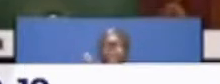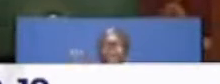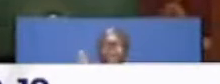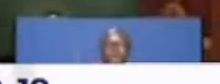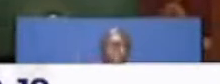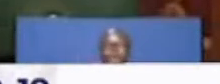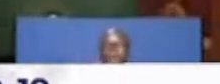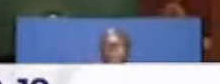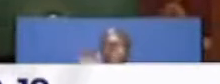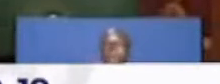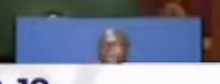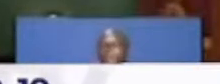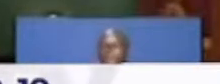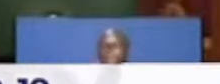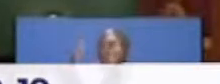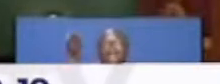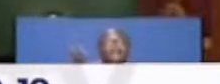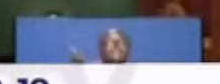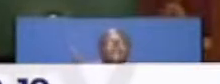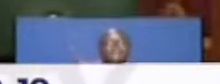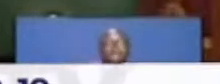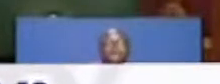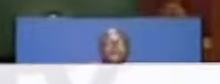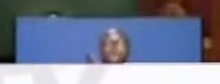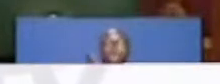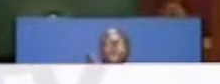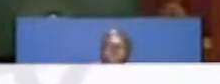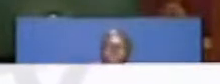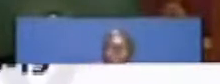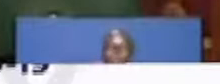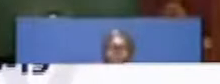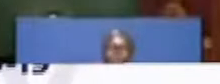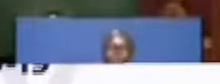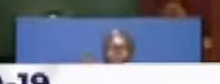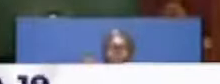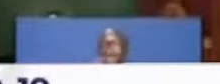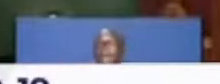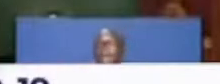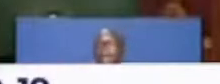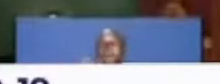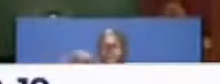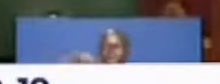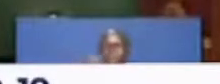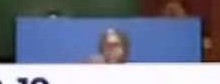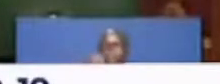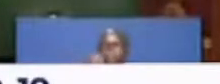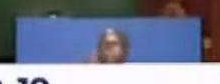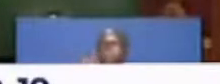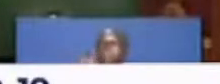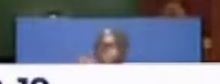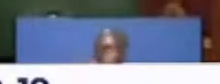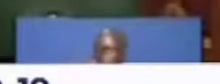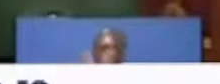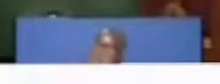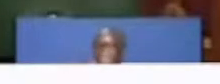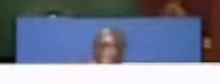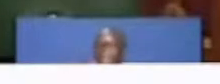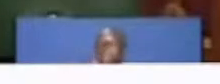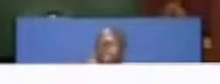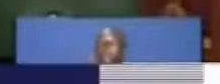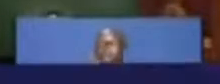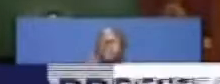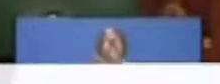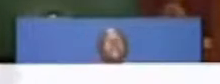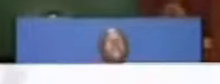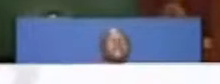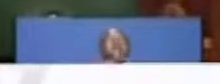Most of these interventions are in the form of roads, rail, and ports. Some of them are revival of dead